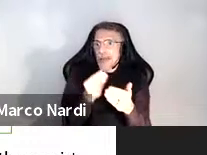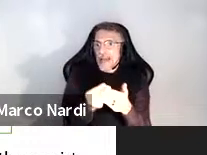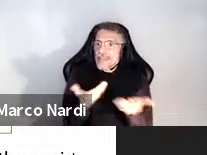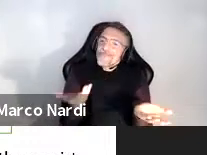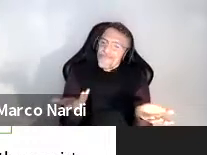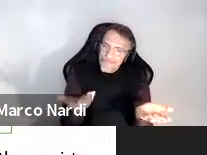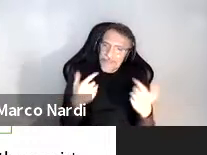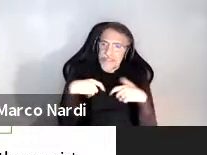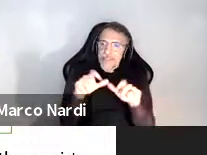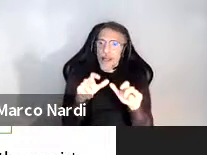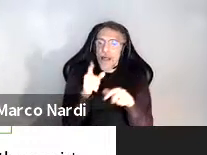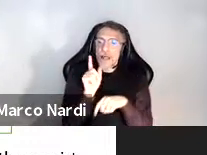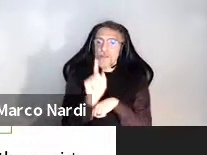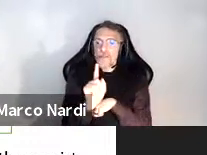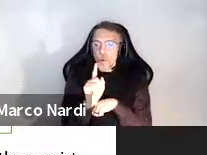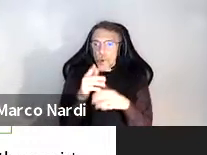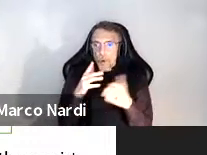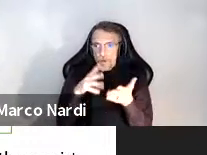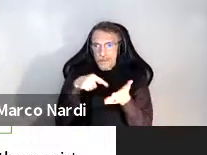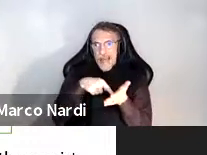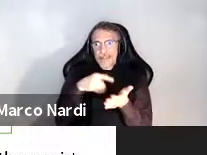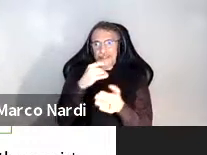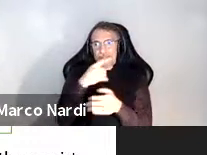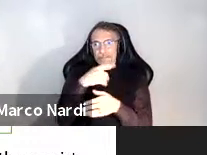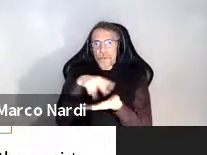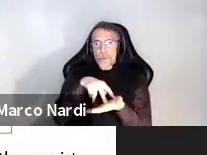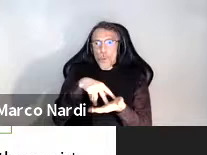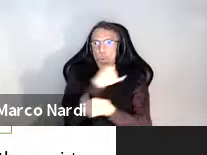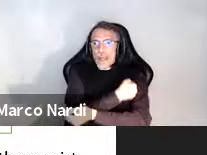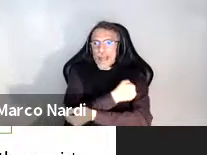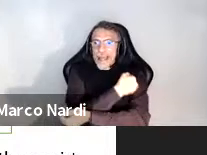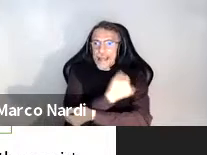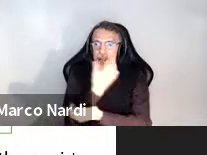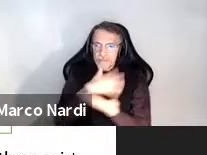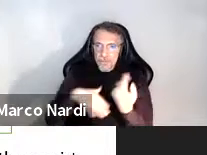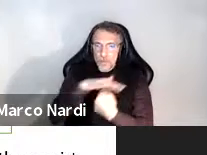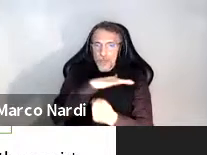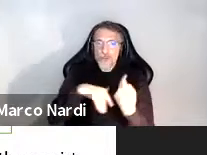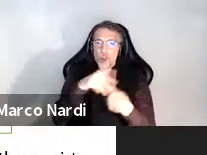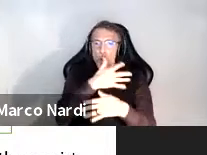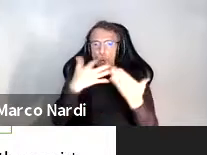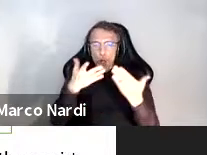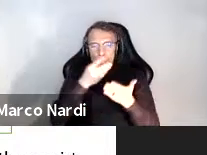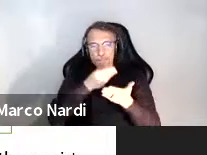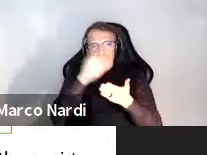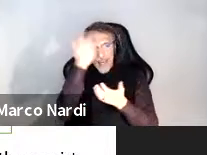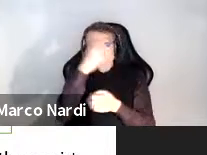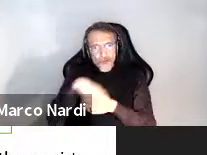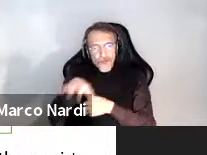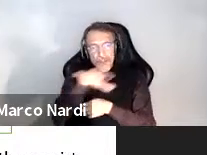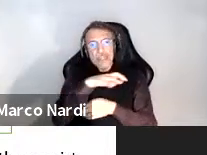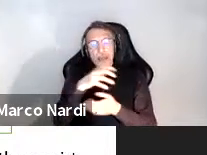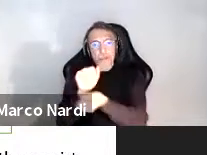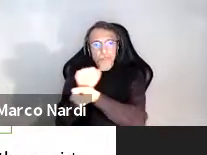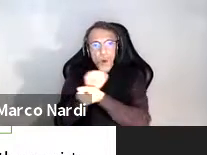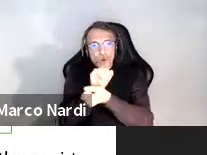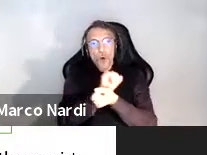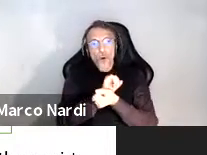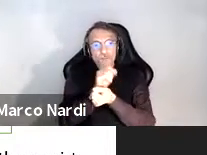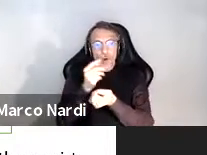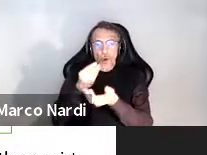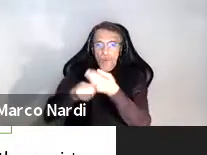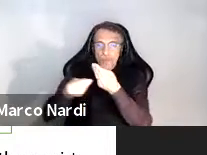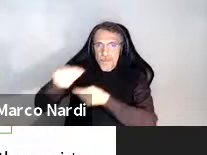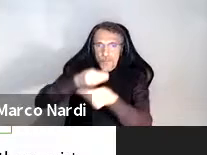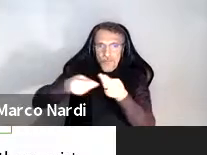Again, one other precarious situation is that a lot of the countries have borrowed from the commercial creditors.